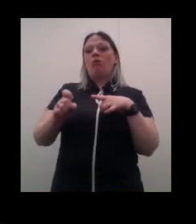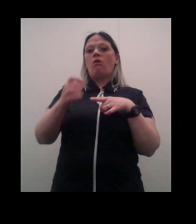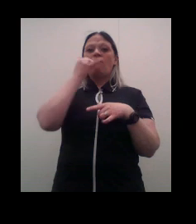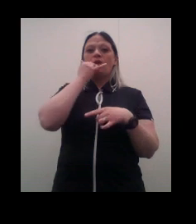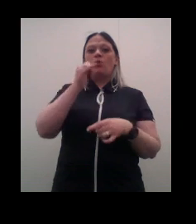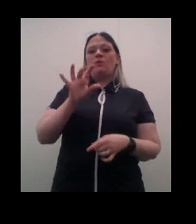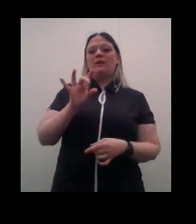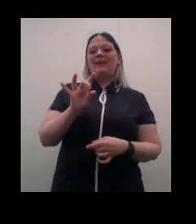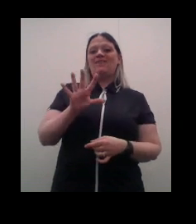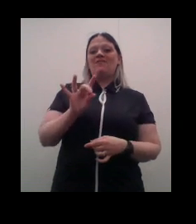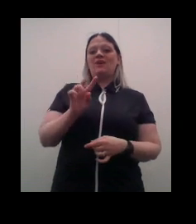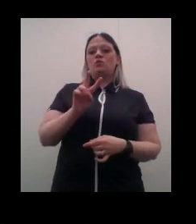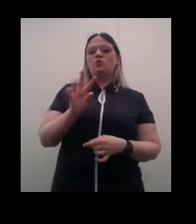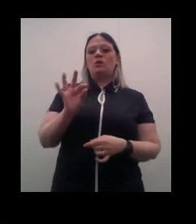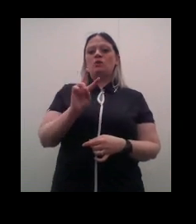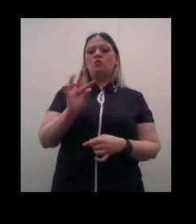at